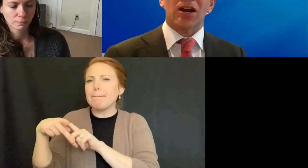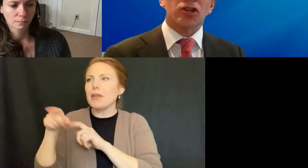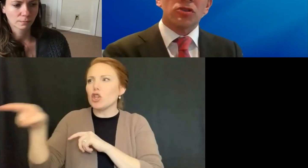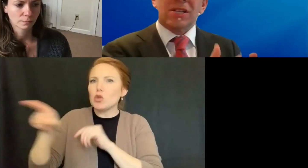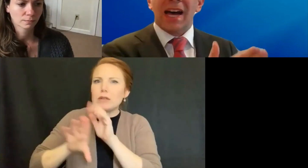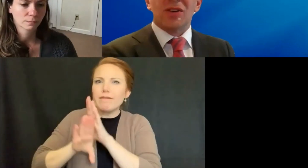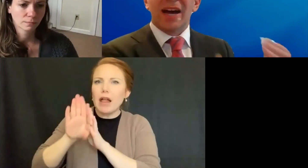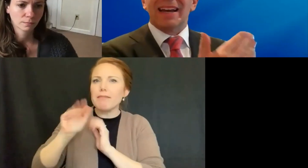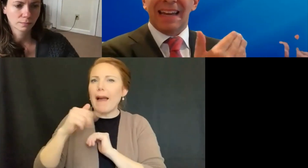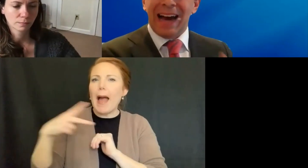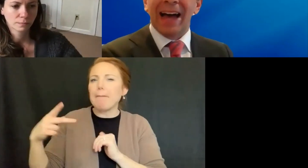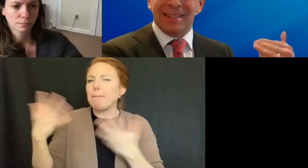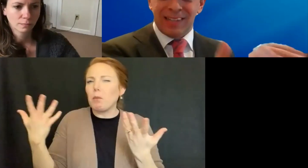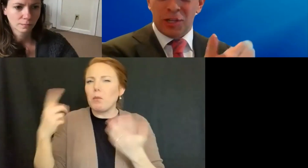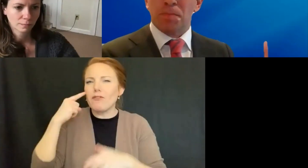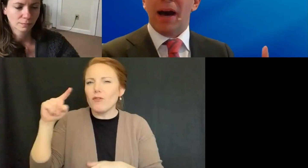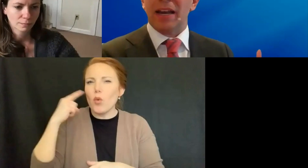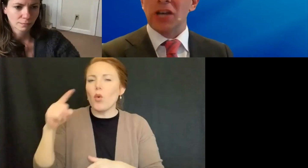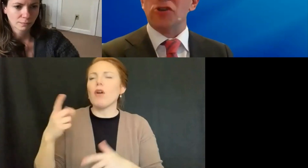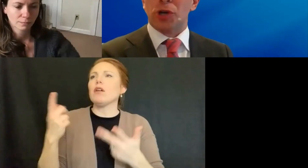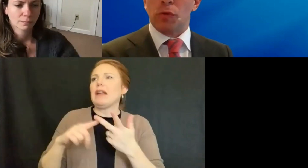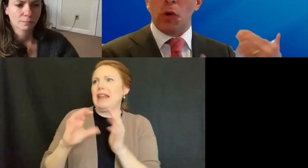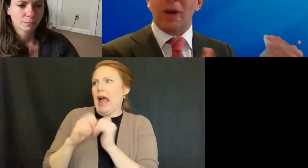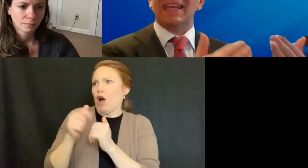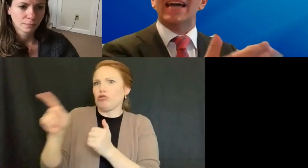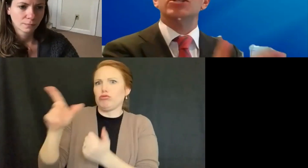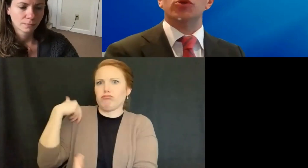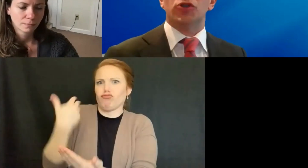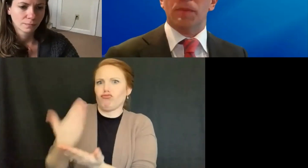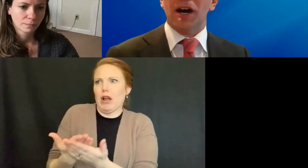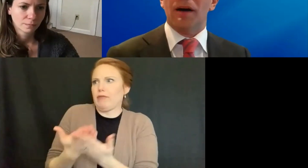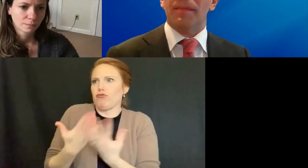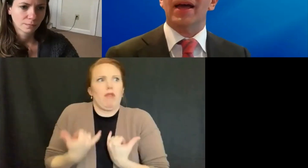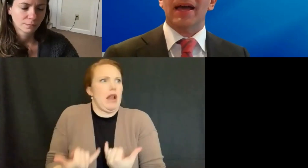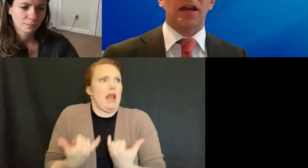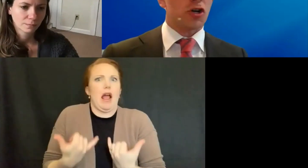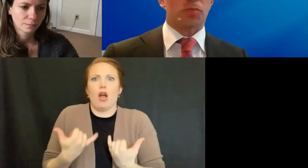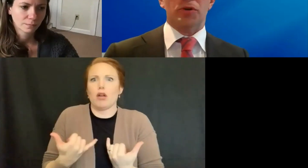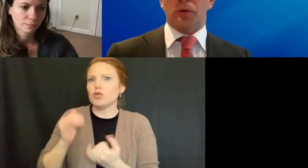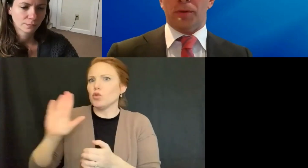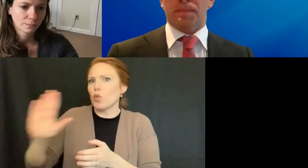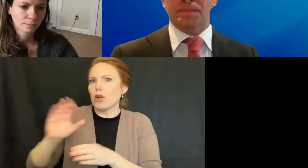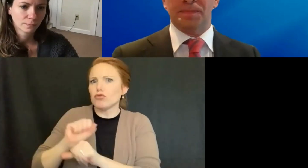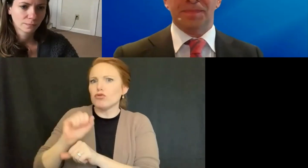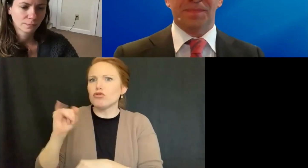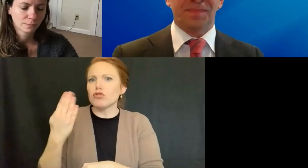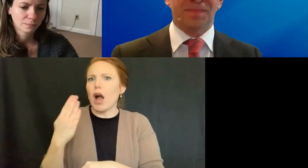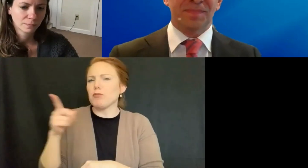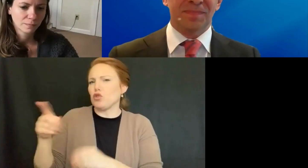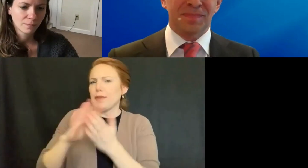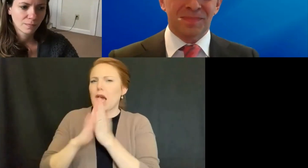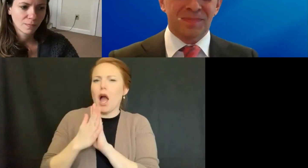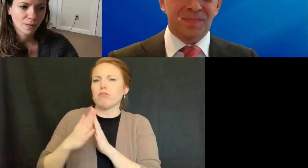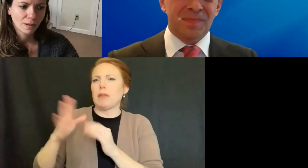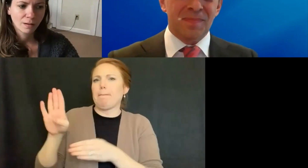about, and also just how you kind of got to this spot in your career. What led you to become an entrepreneur?